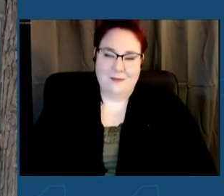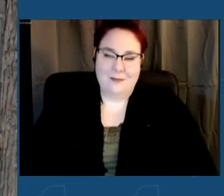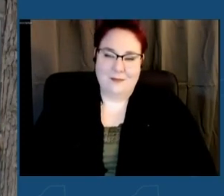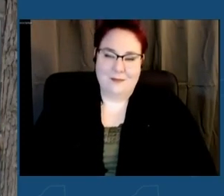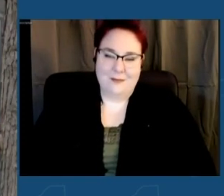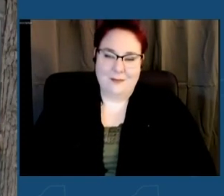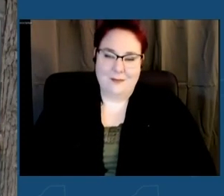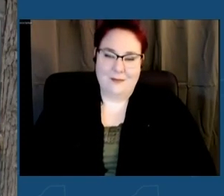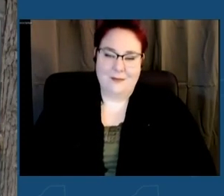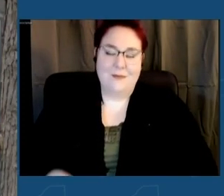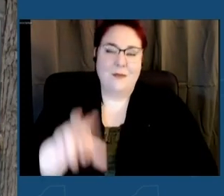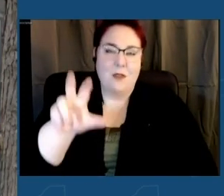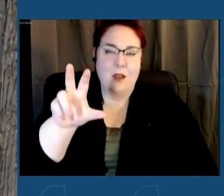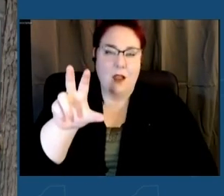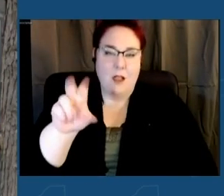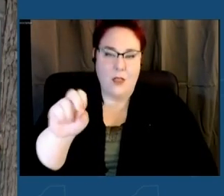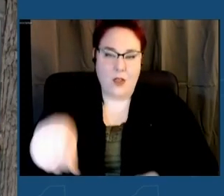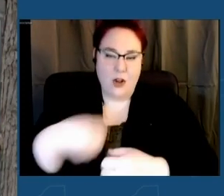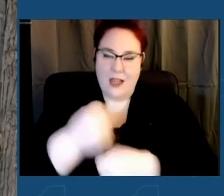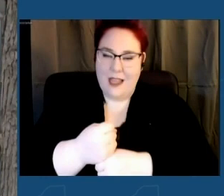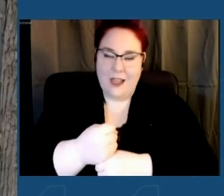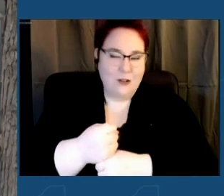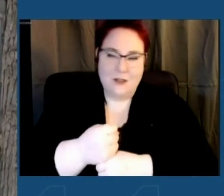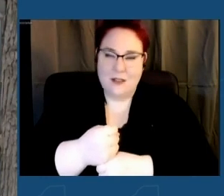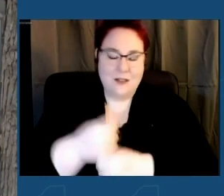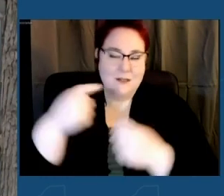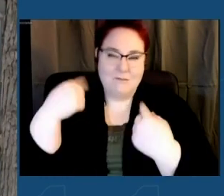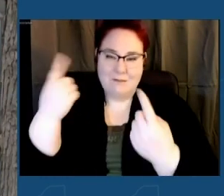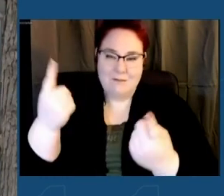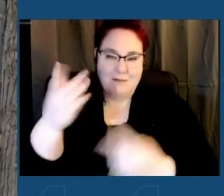30 years, it's never easy.